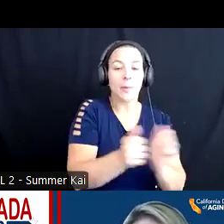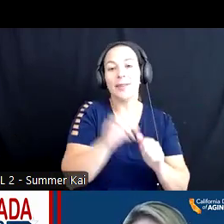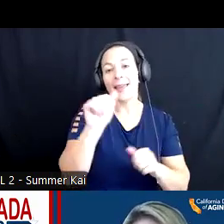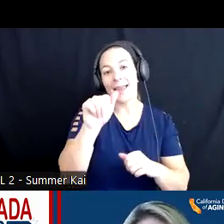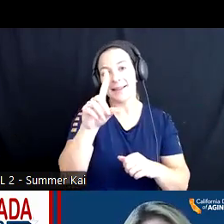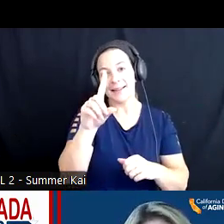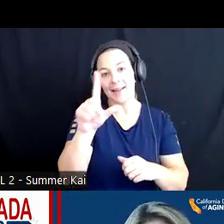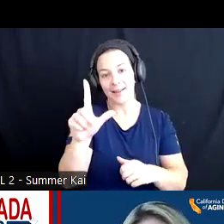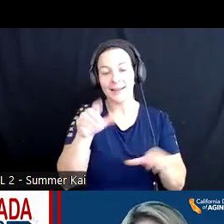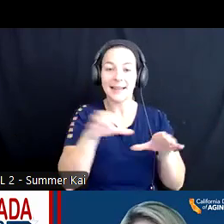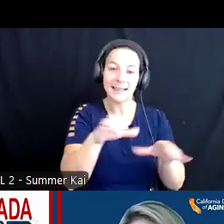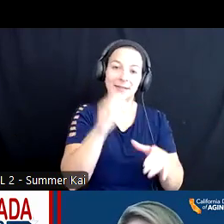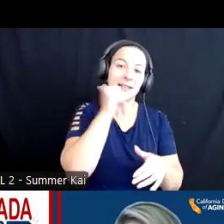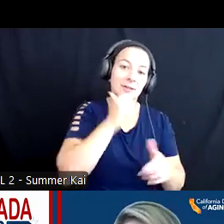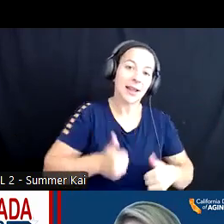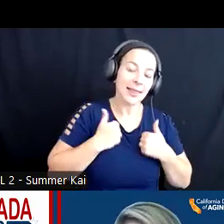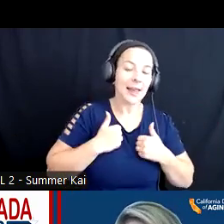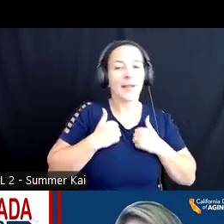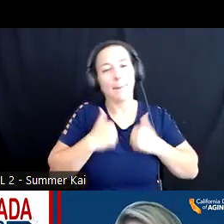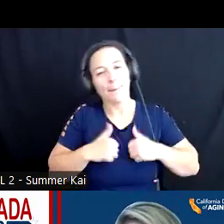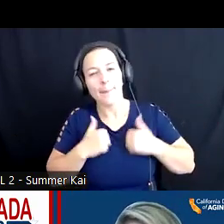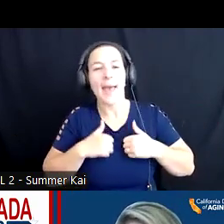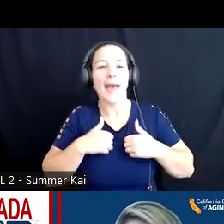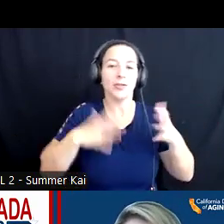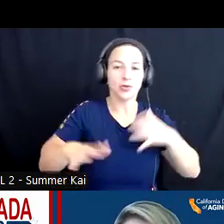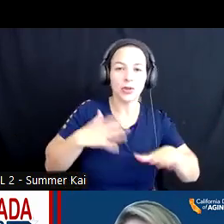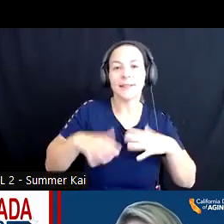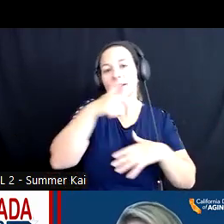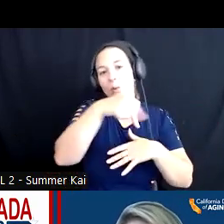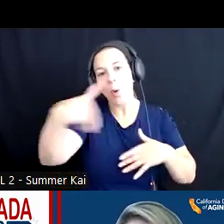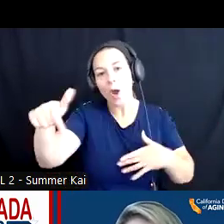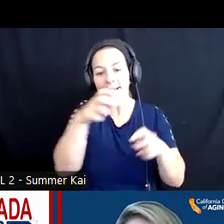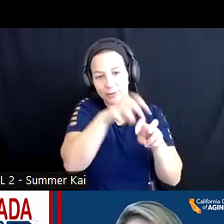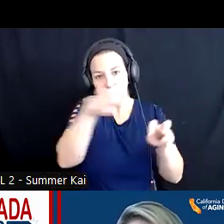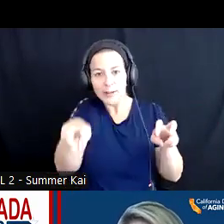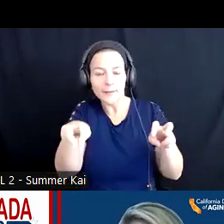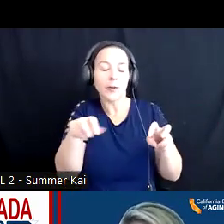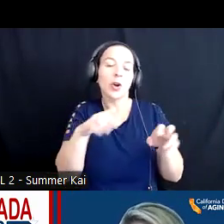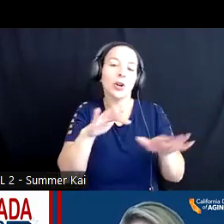daily living, such as bathing, dressing, eating, walking, transferring, as well as other